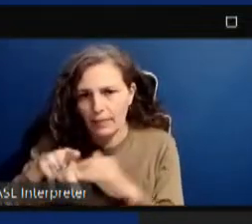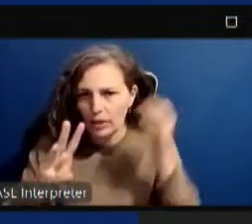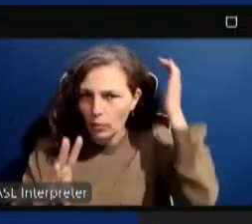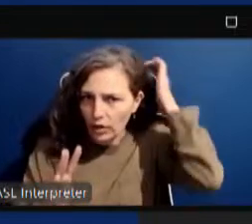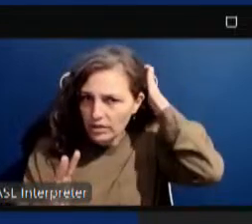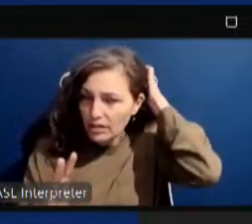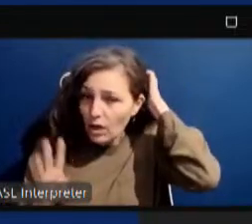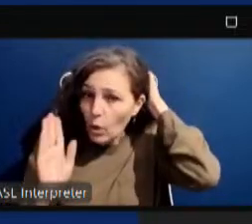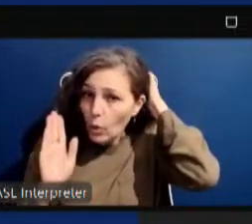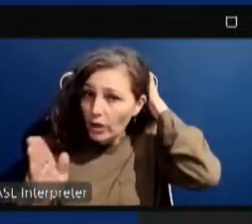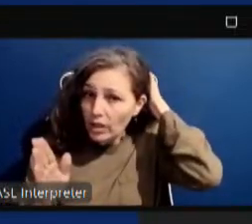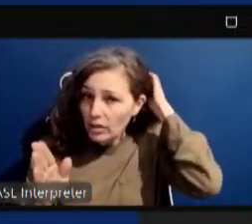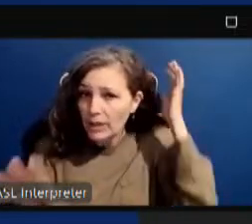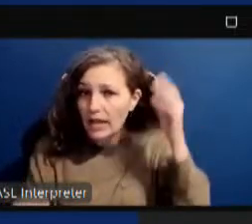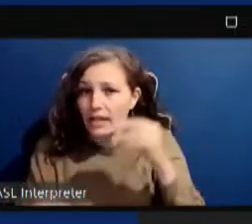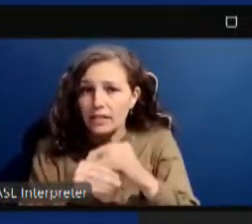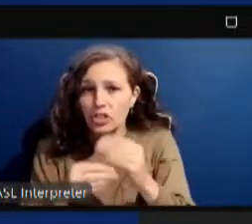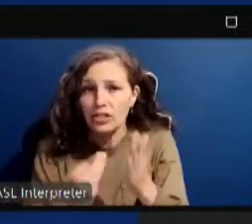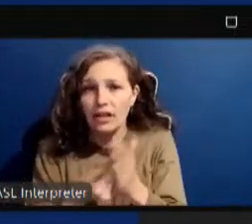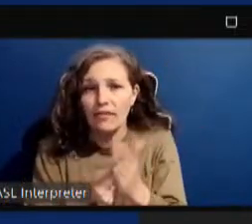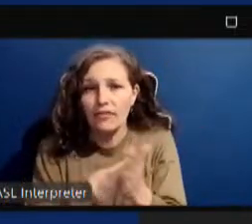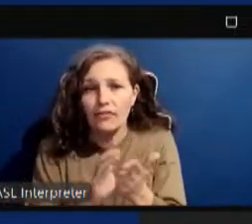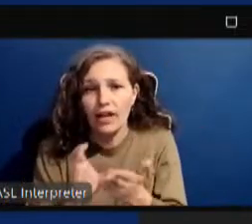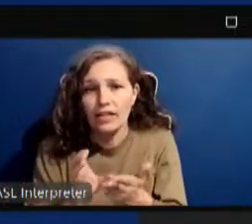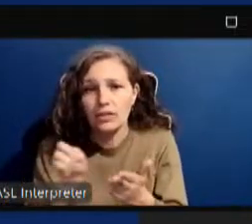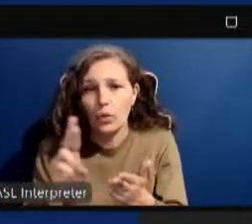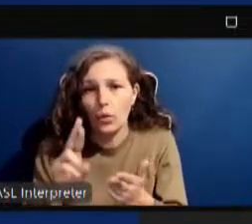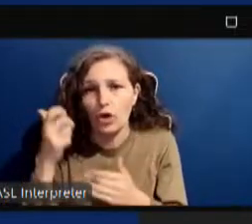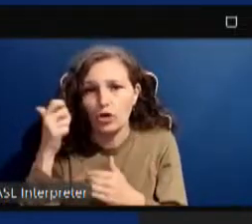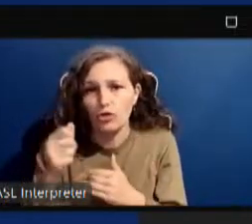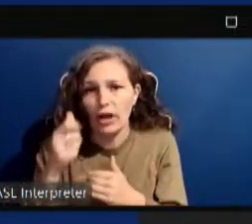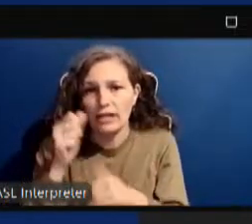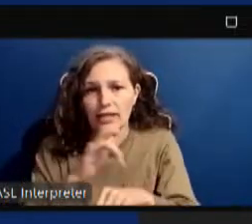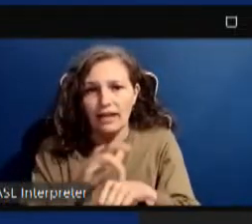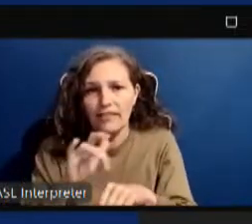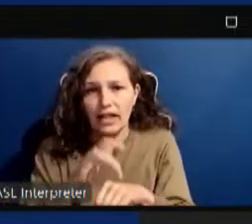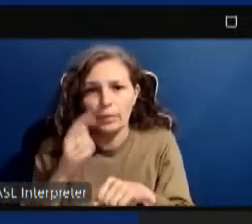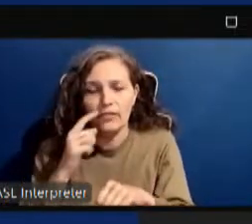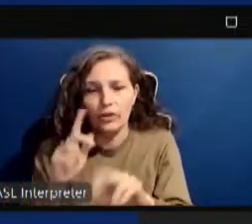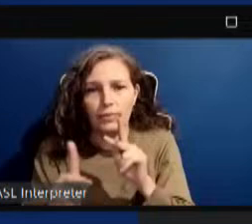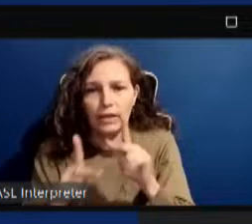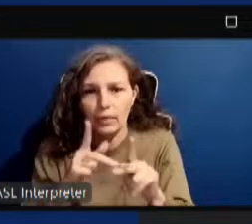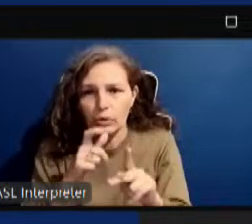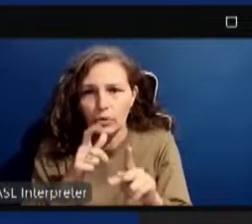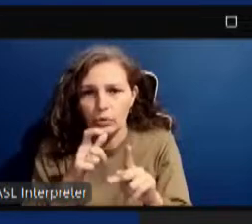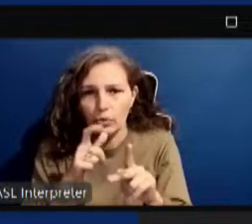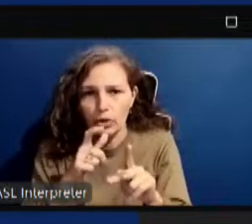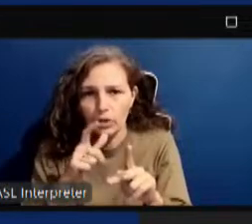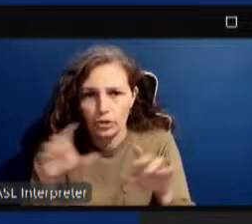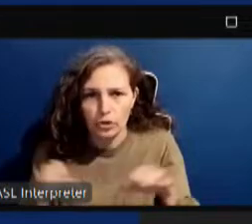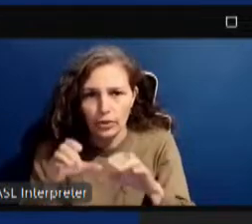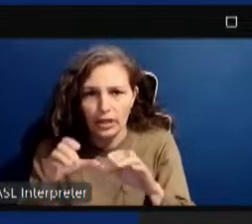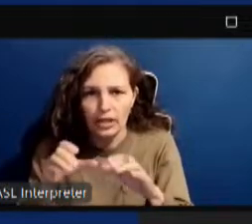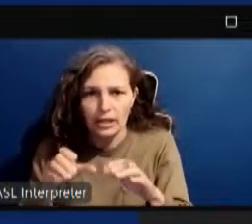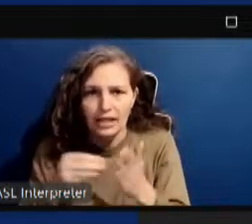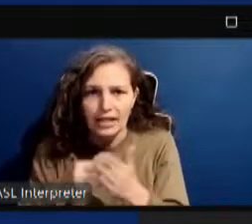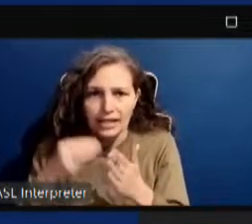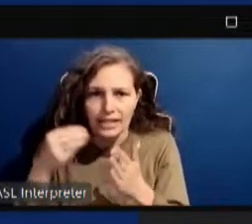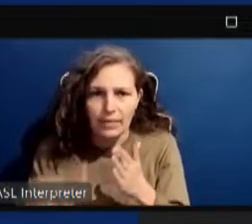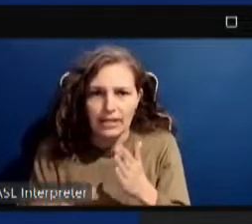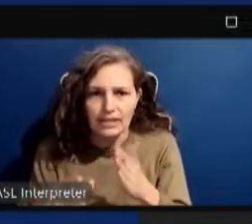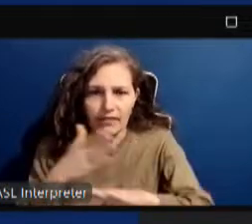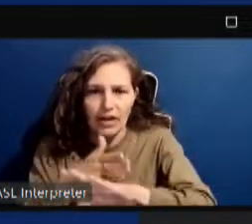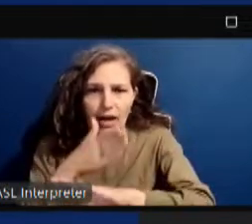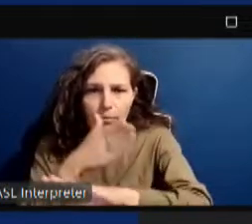made available specifically for those in need of doing costly upgrades to their septic tanks that are